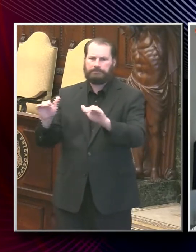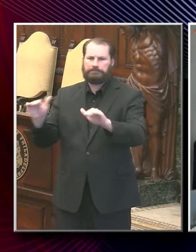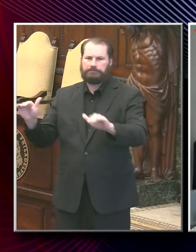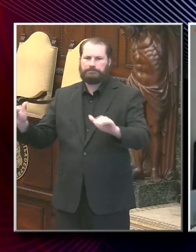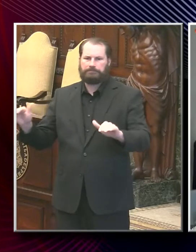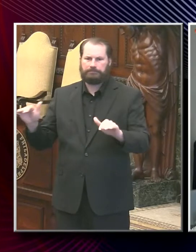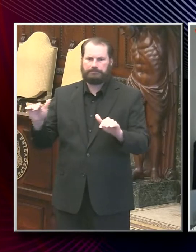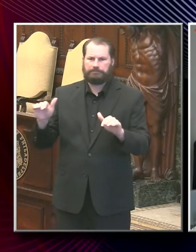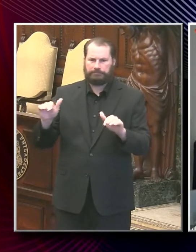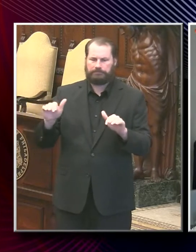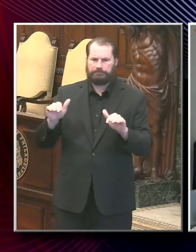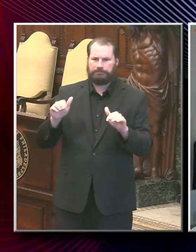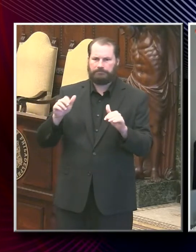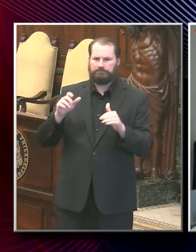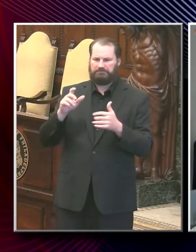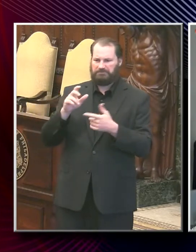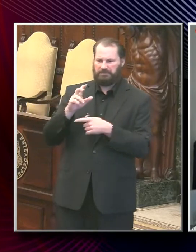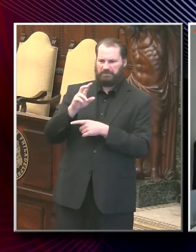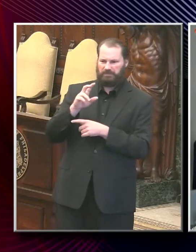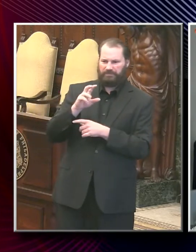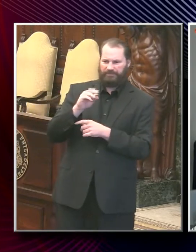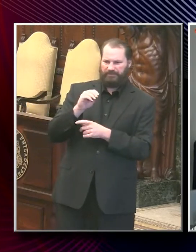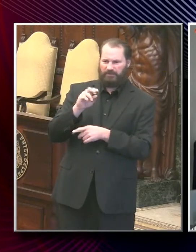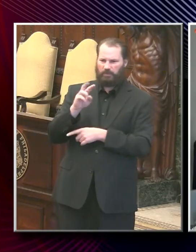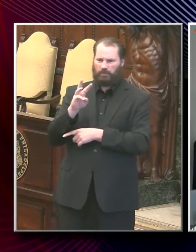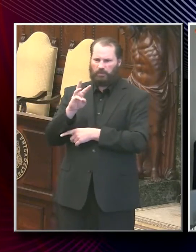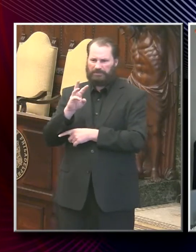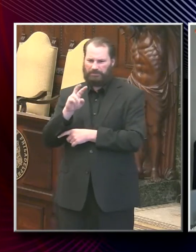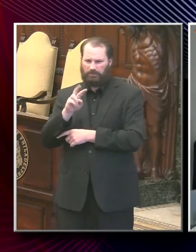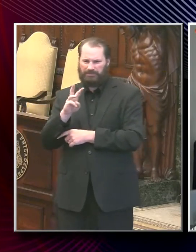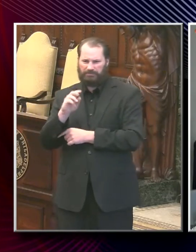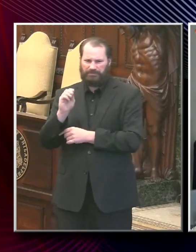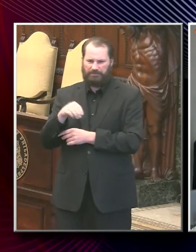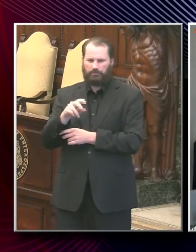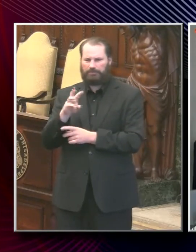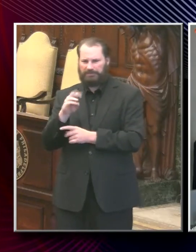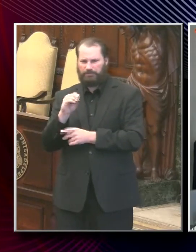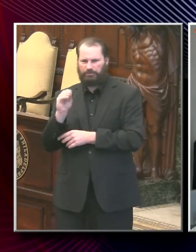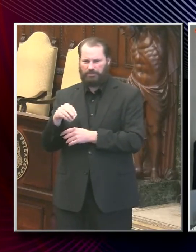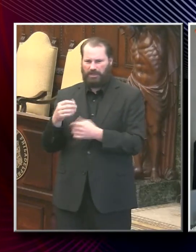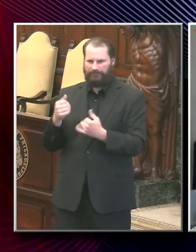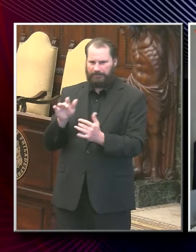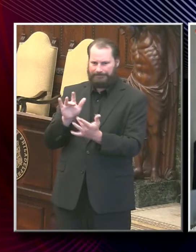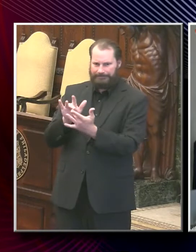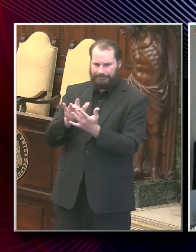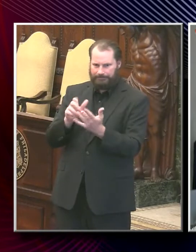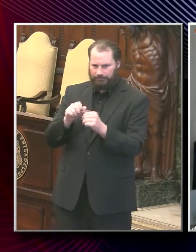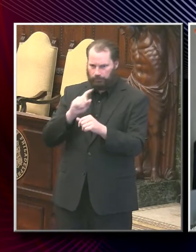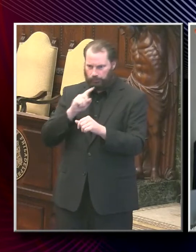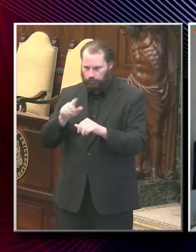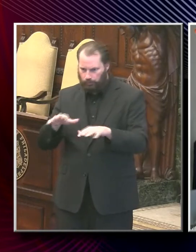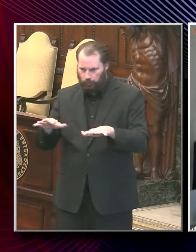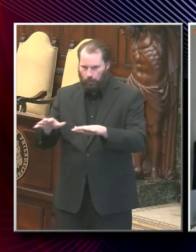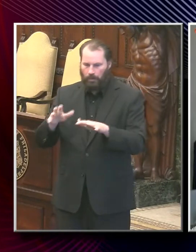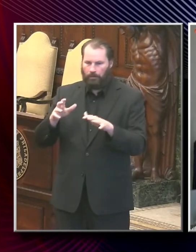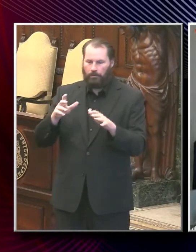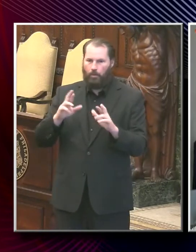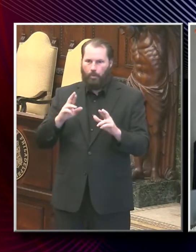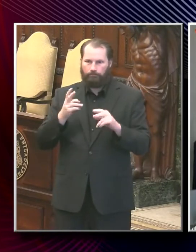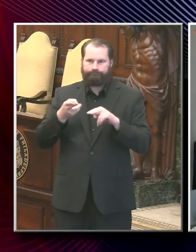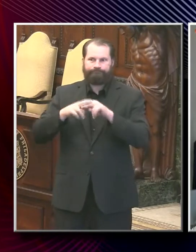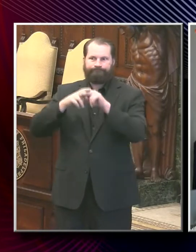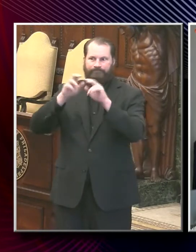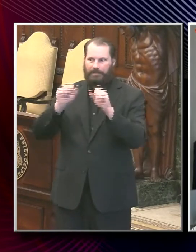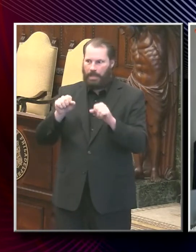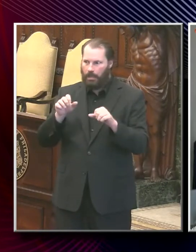the information we have. Now, those are a starting point. Based on our pilot, we hope to improve all those numbers as we get better information and as we train up and